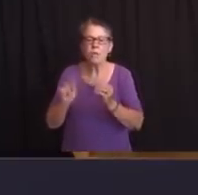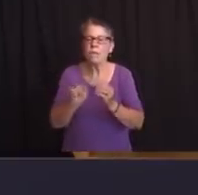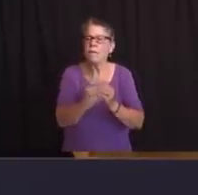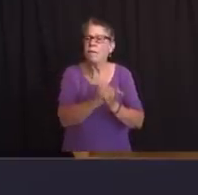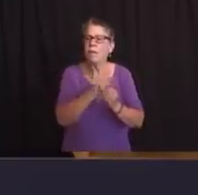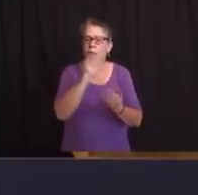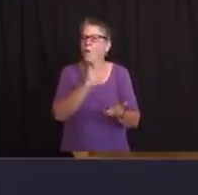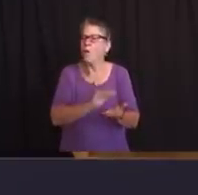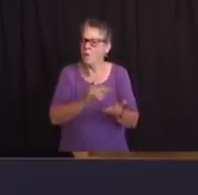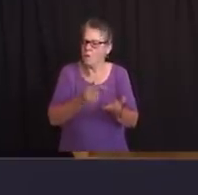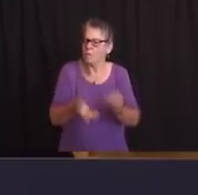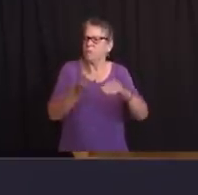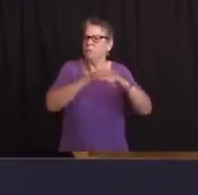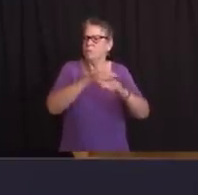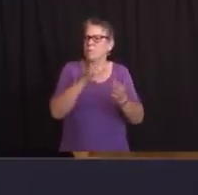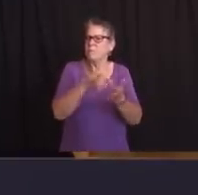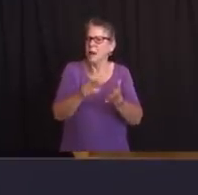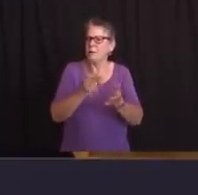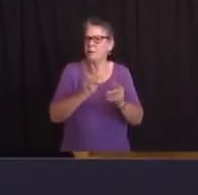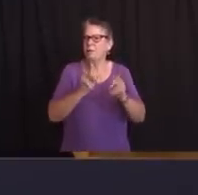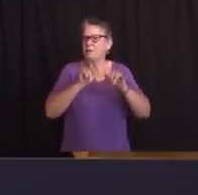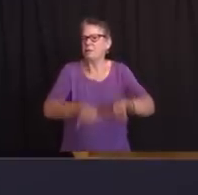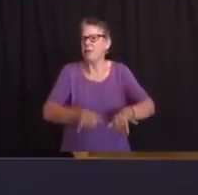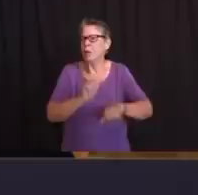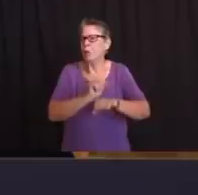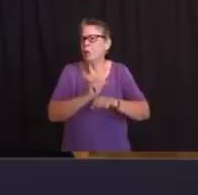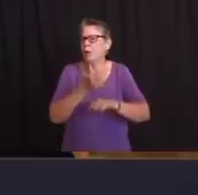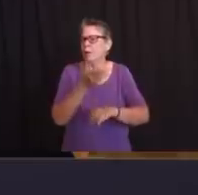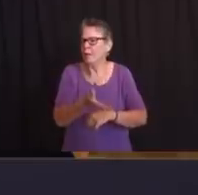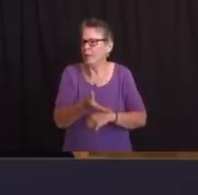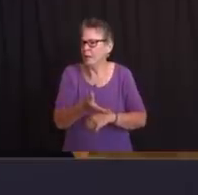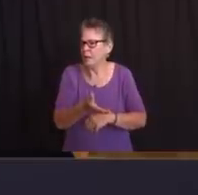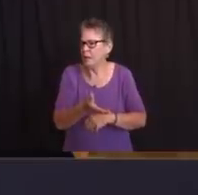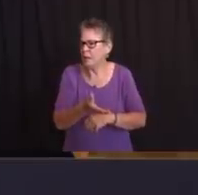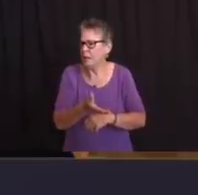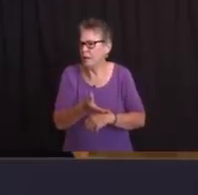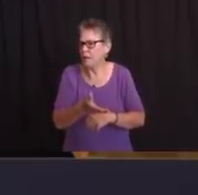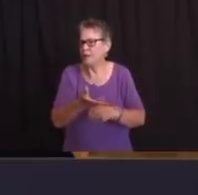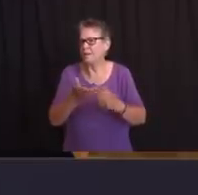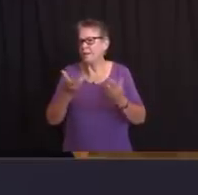for several months, the expectation that inflation rates would go